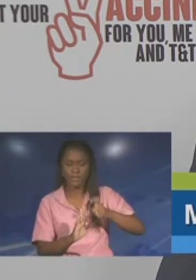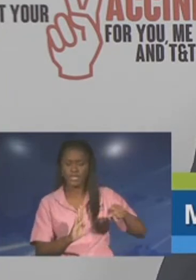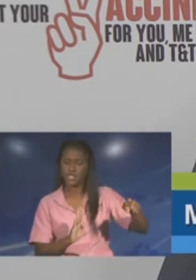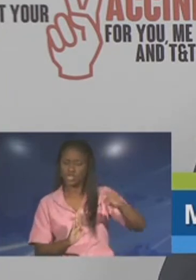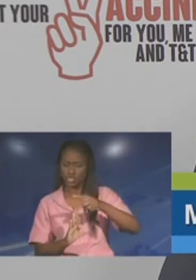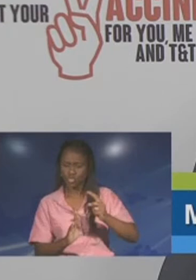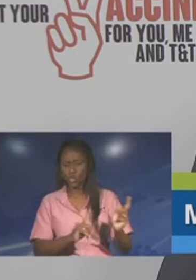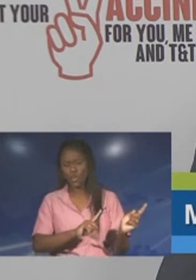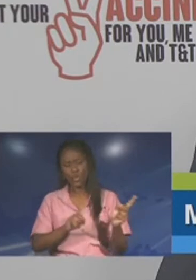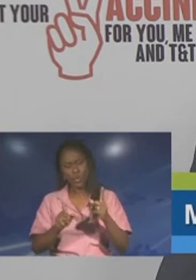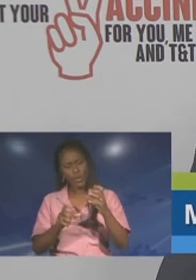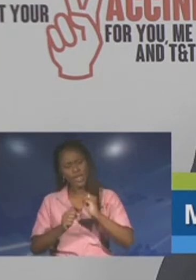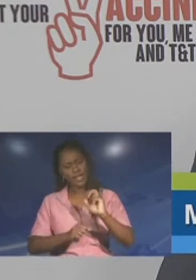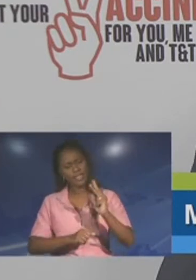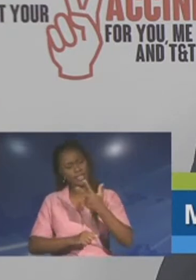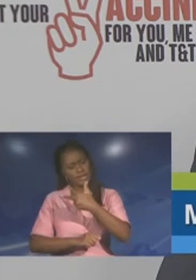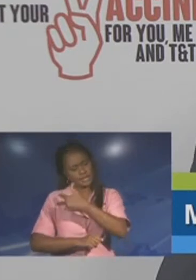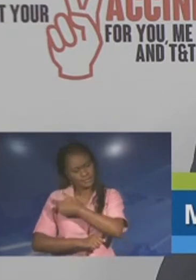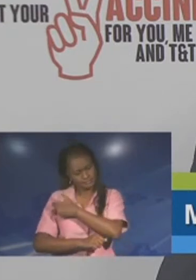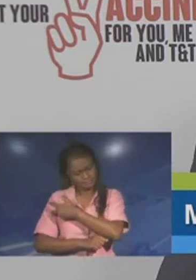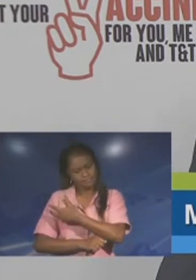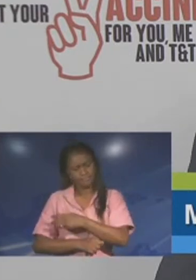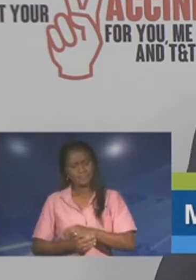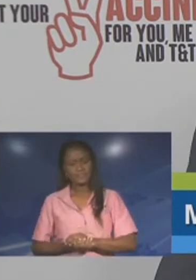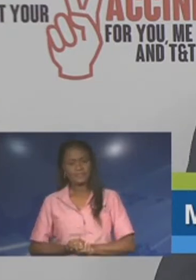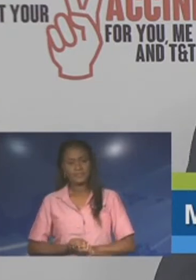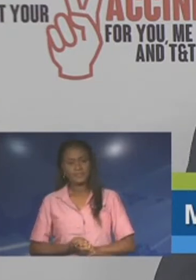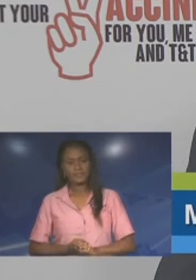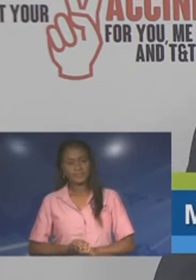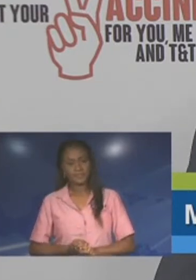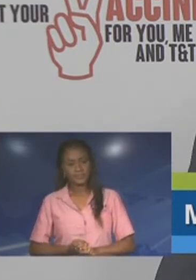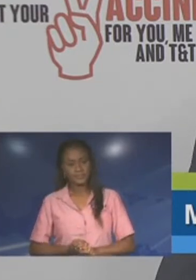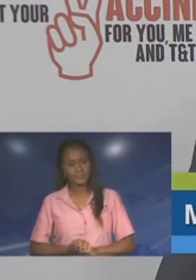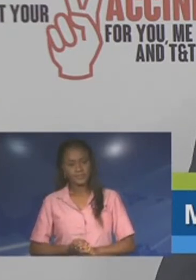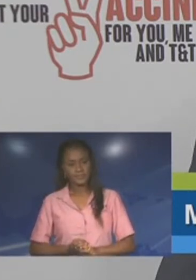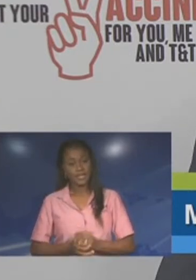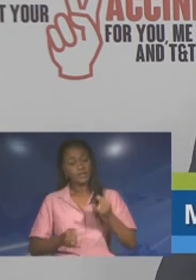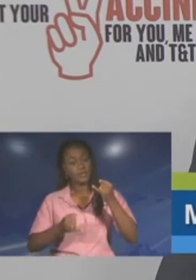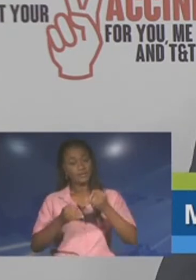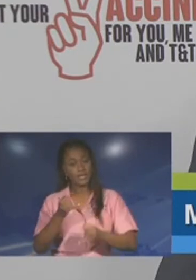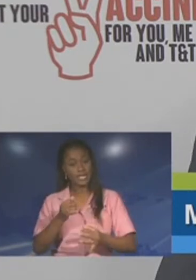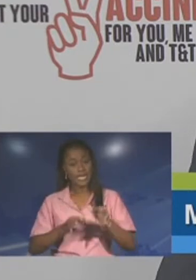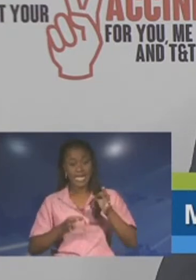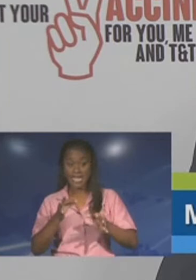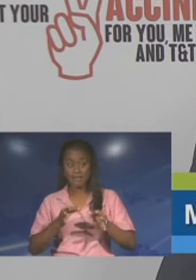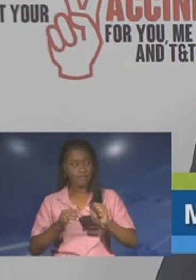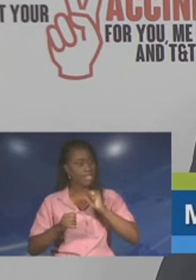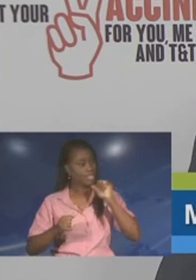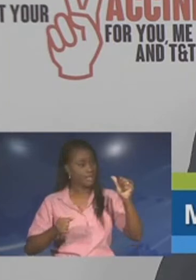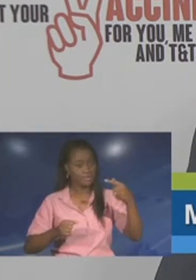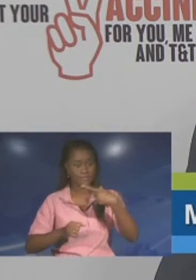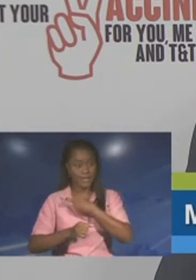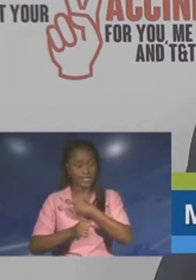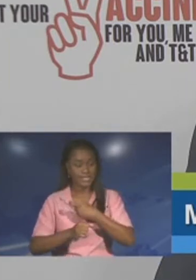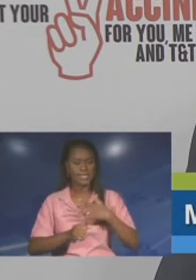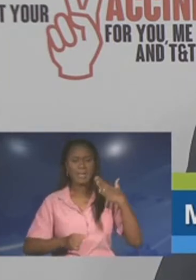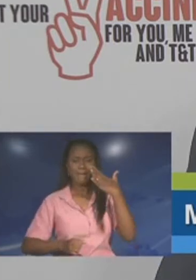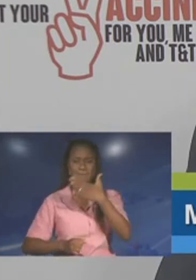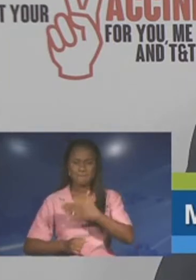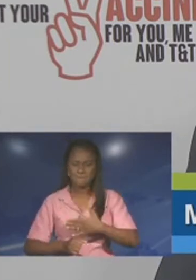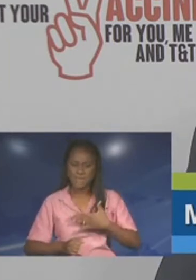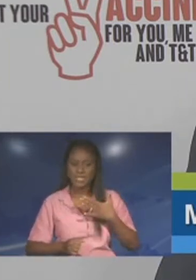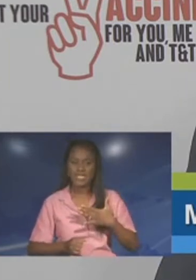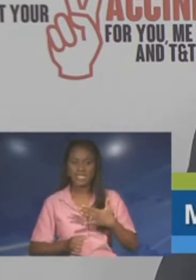of the public, going out there to be boosted. And finally, if you have not been vaccinated, please